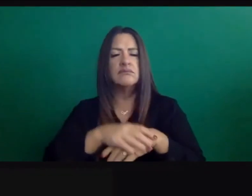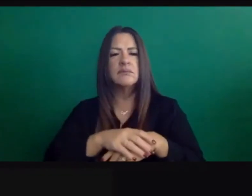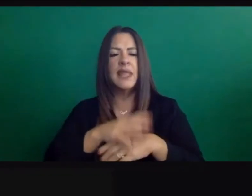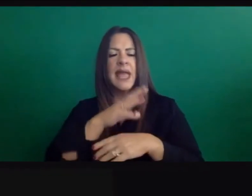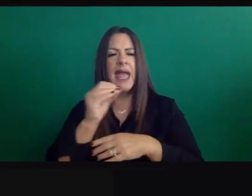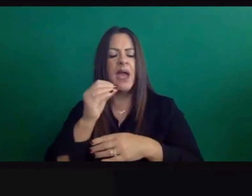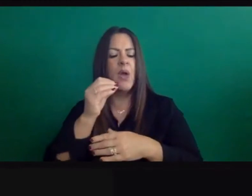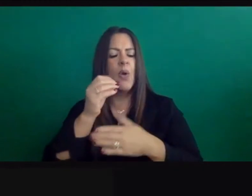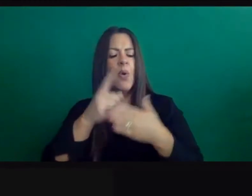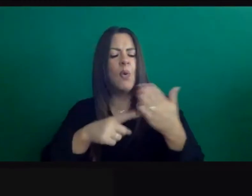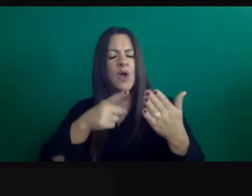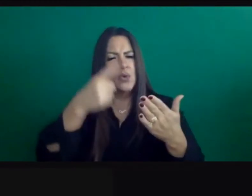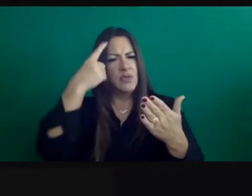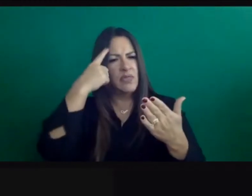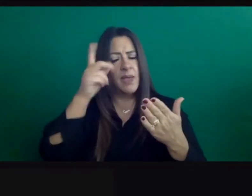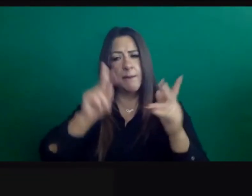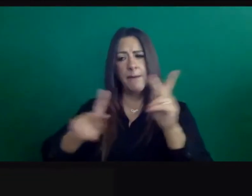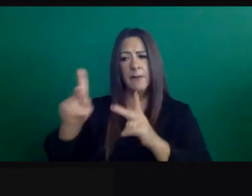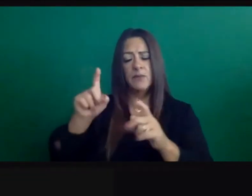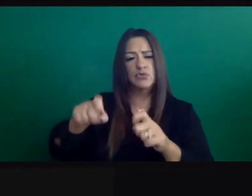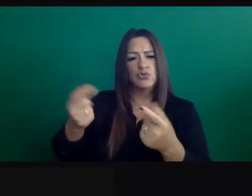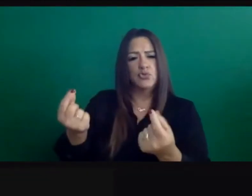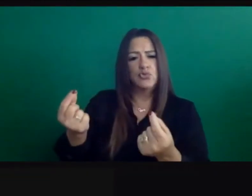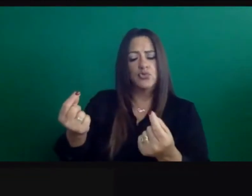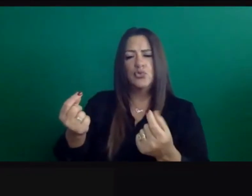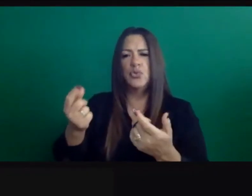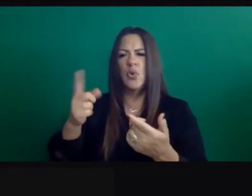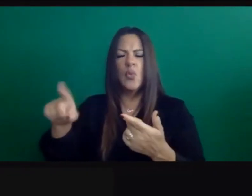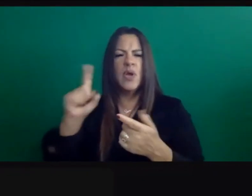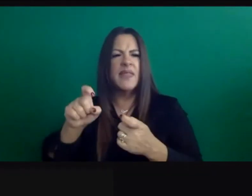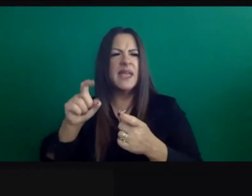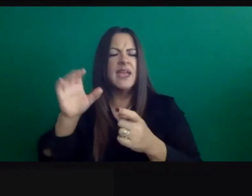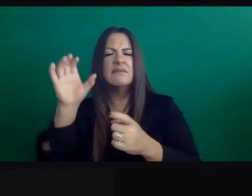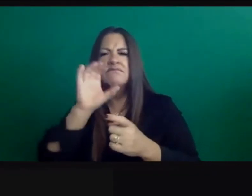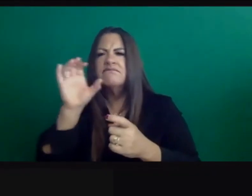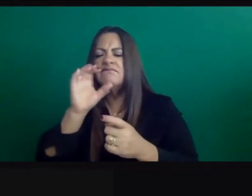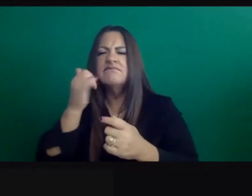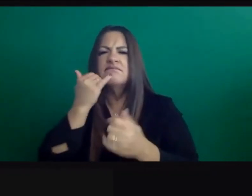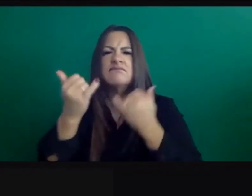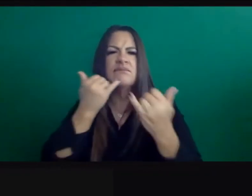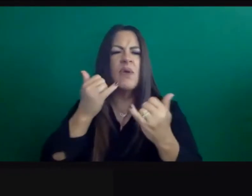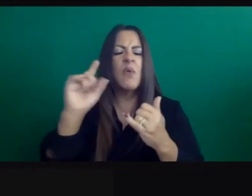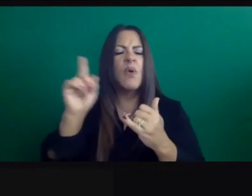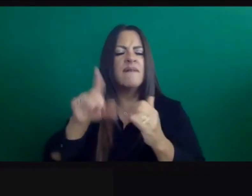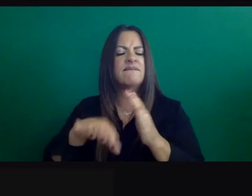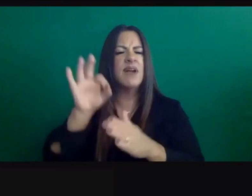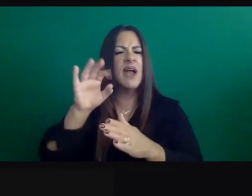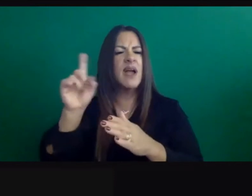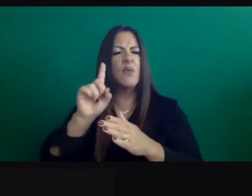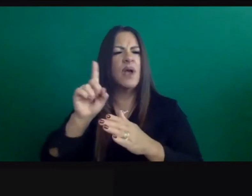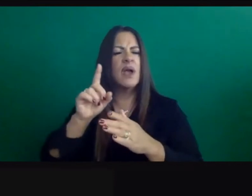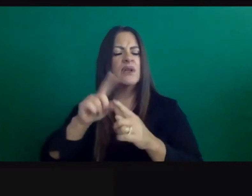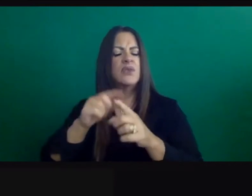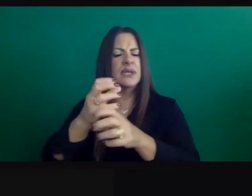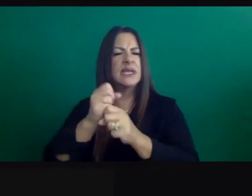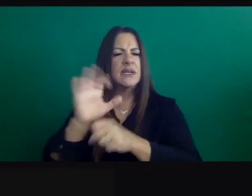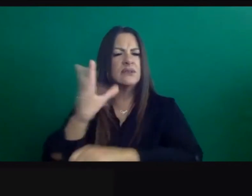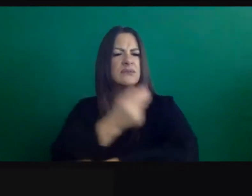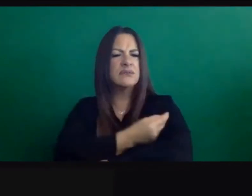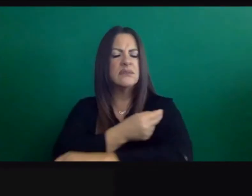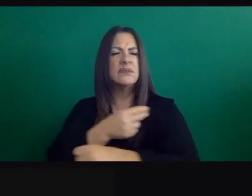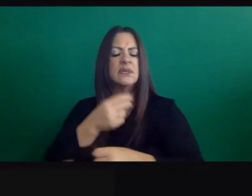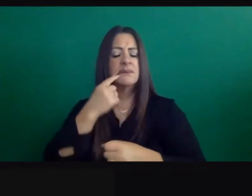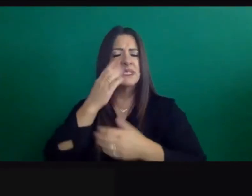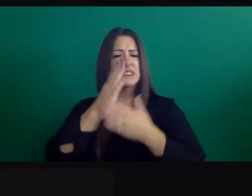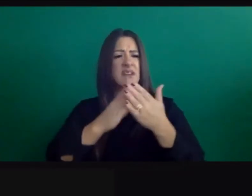have, not a lot of idea where to look right now, or confused about what they're hearing from their county, or maybe not hearing from their county